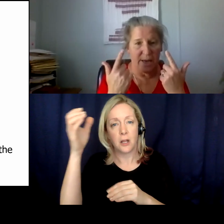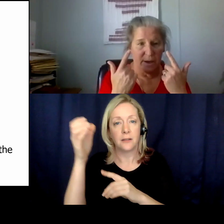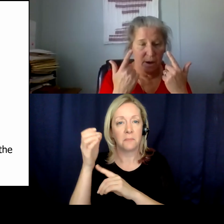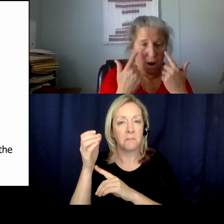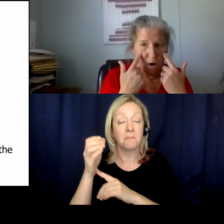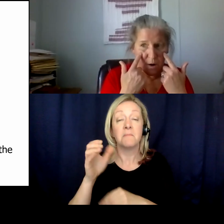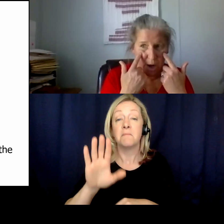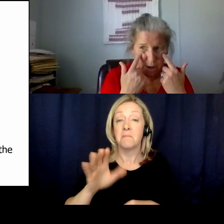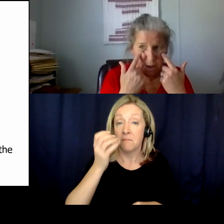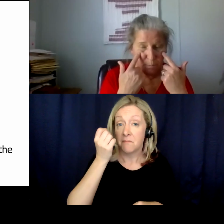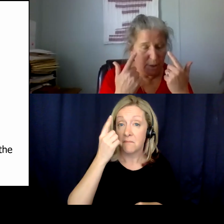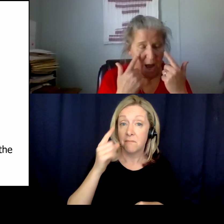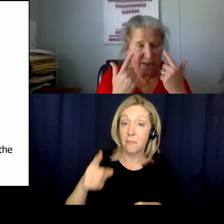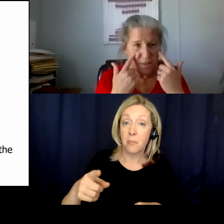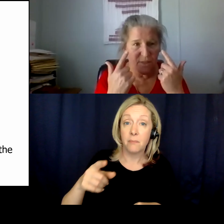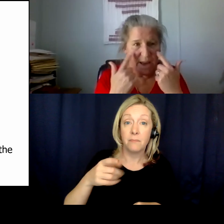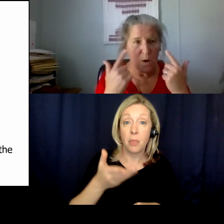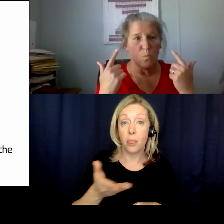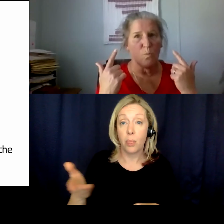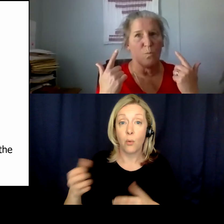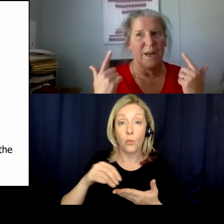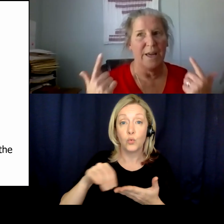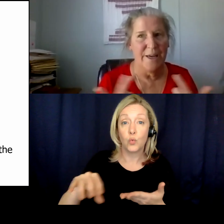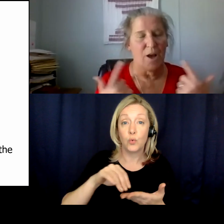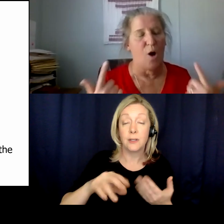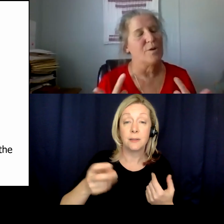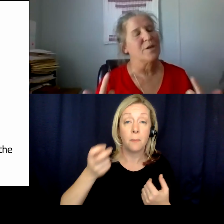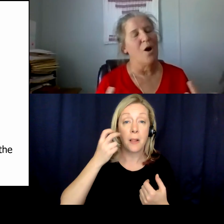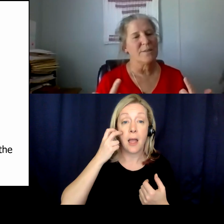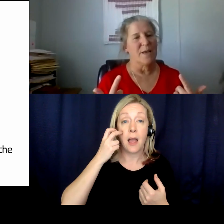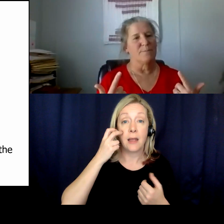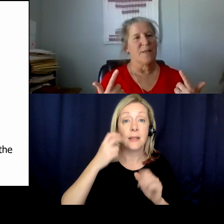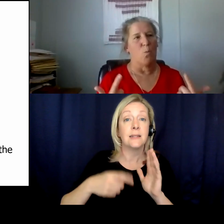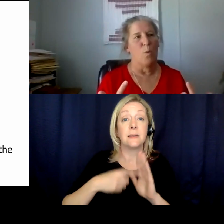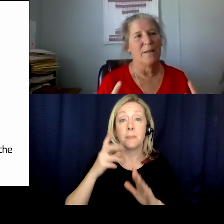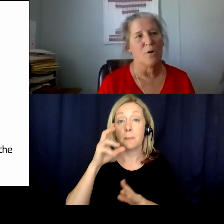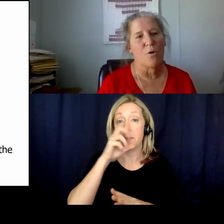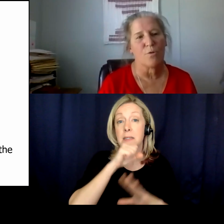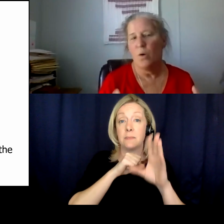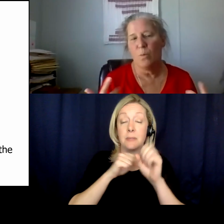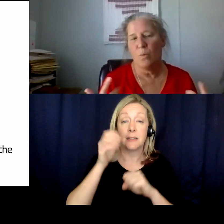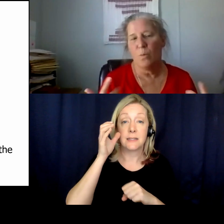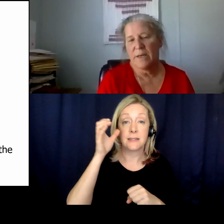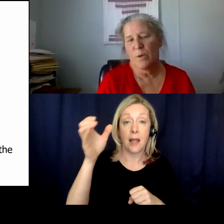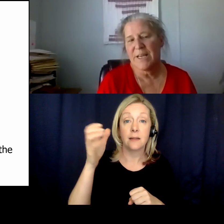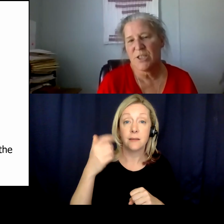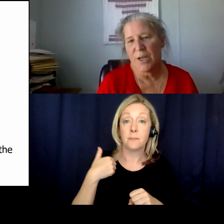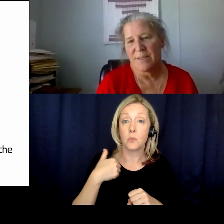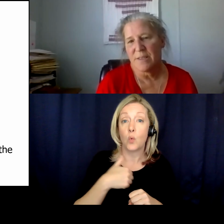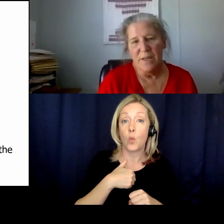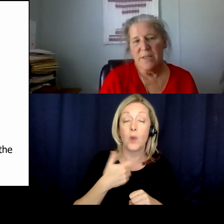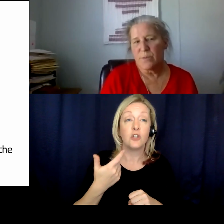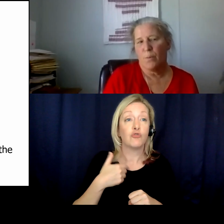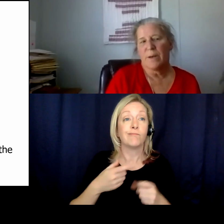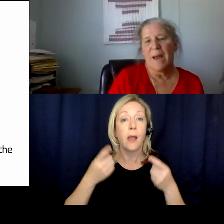learners that are blind, they don't hit all those concepts that we learn without anyone teaching